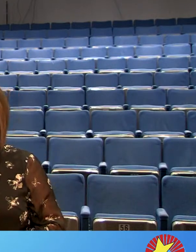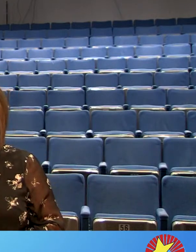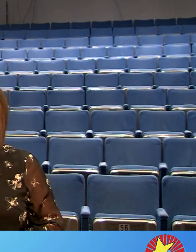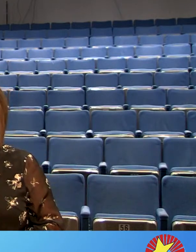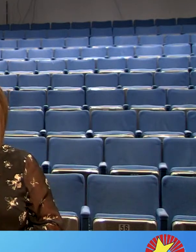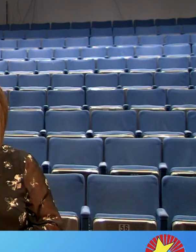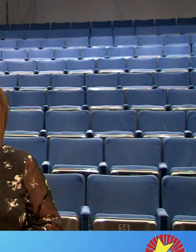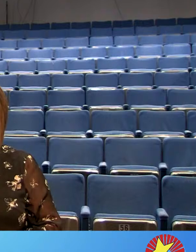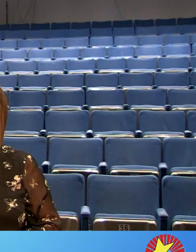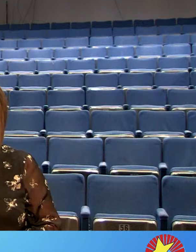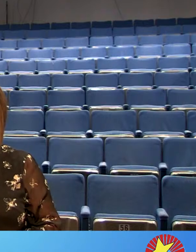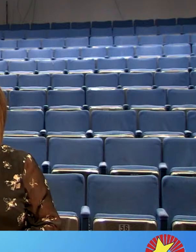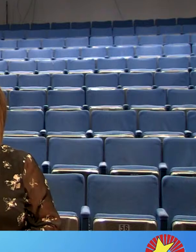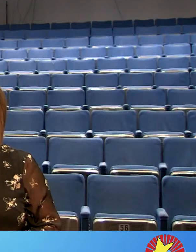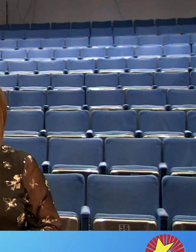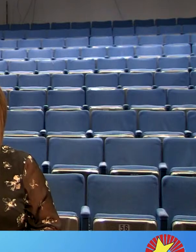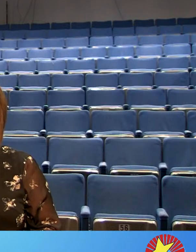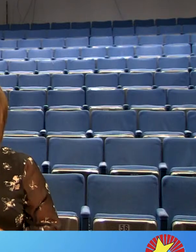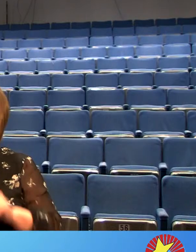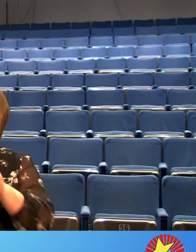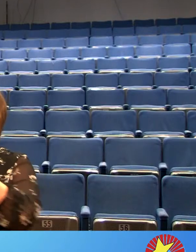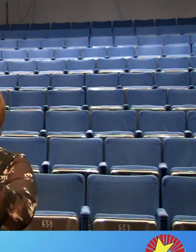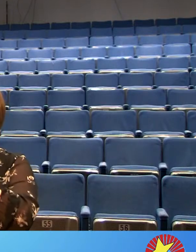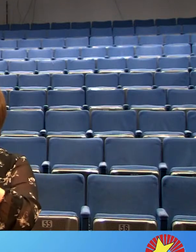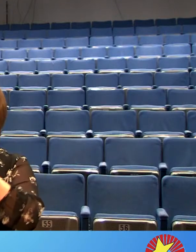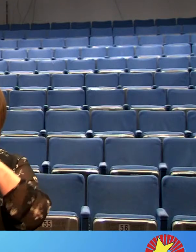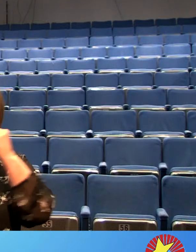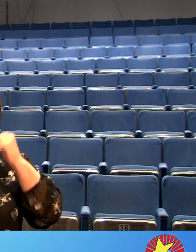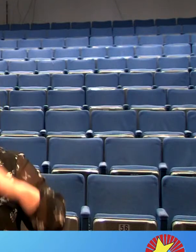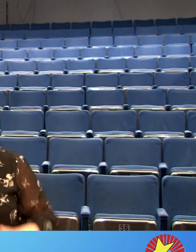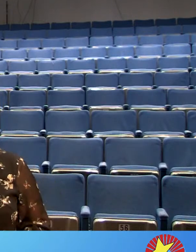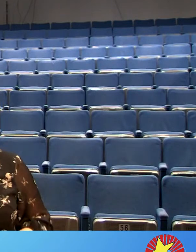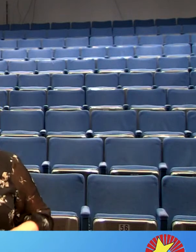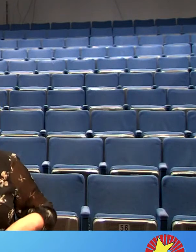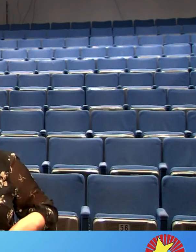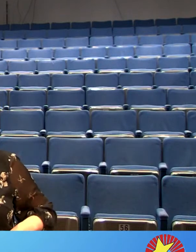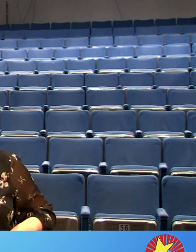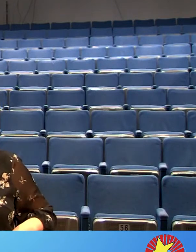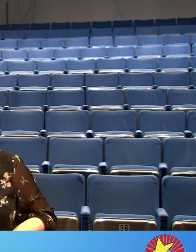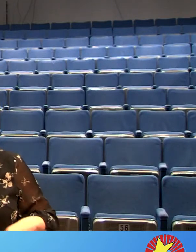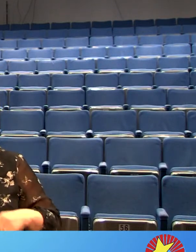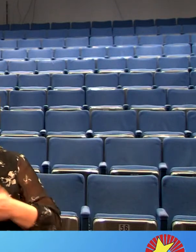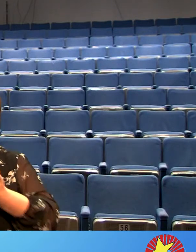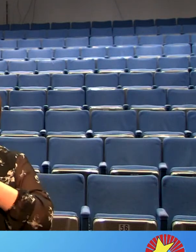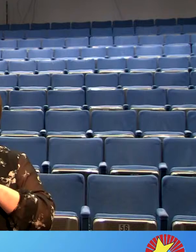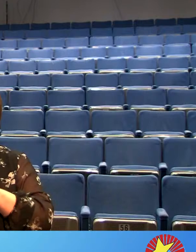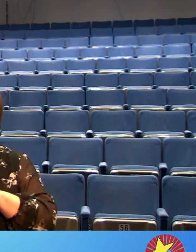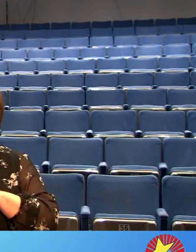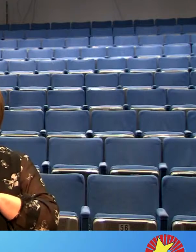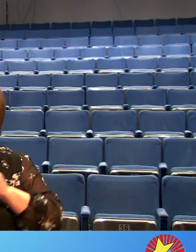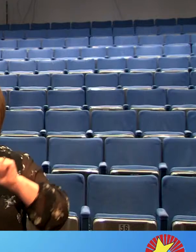proficiency. 7 students reached level 3,